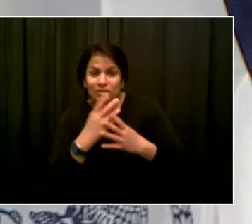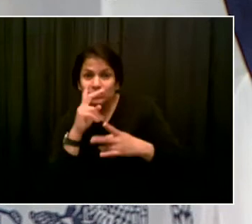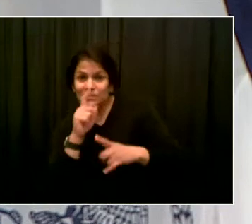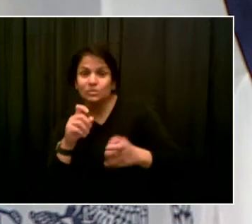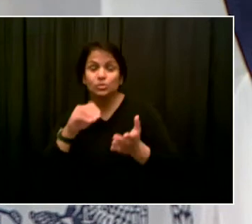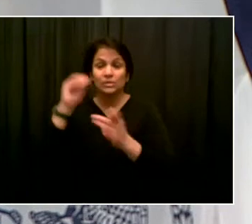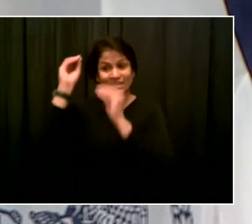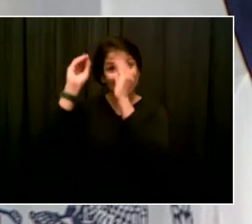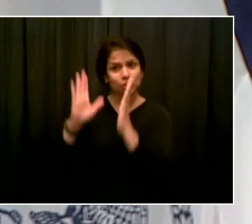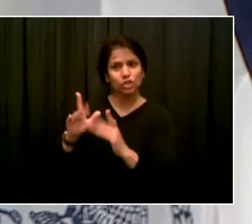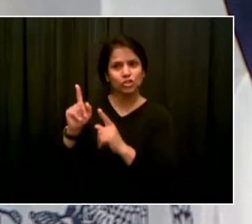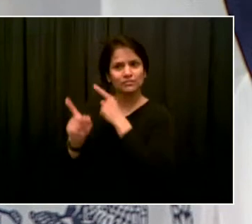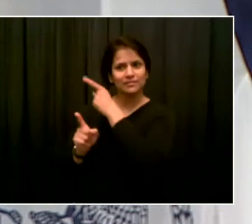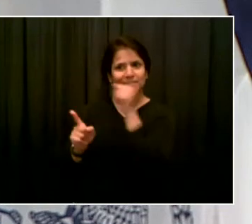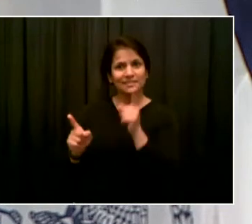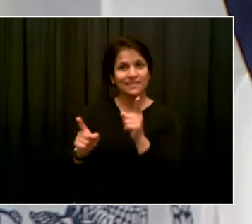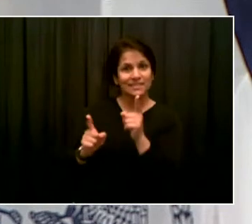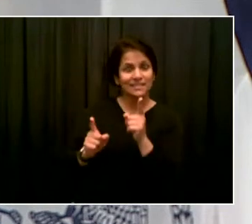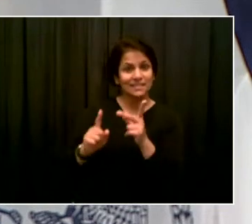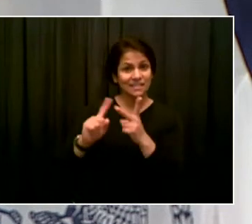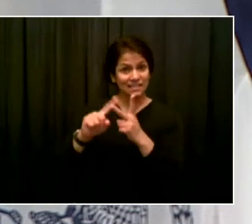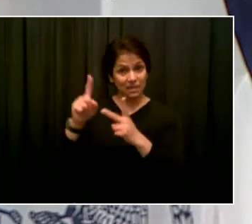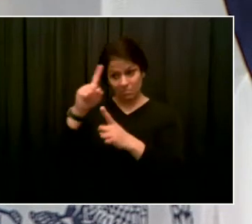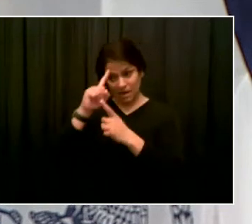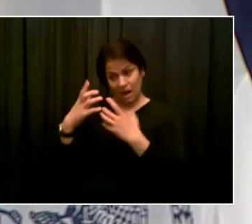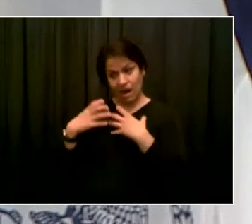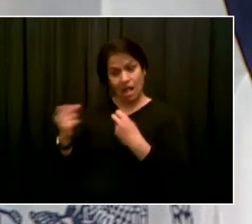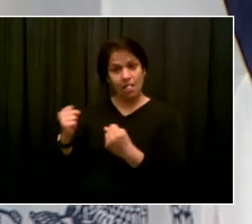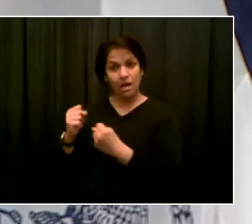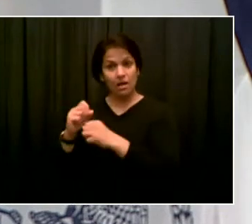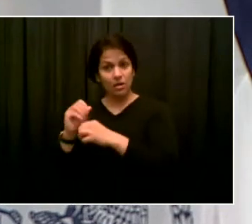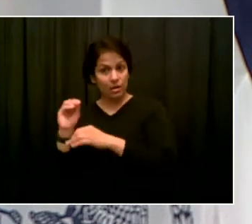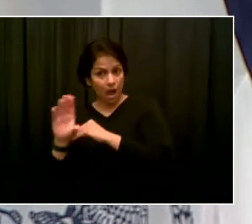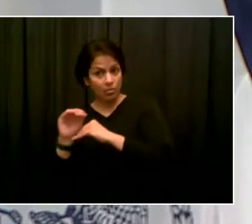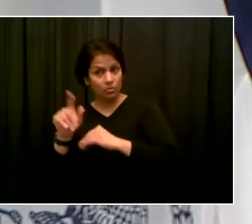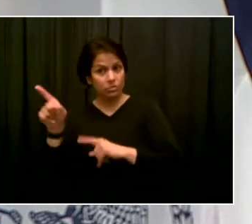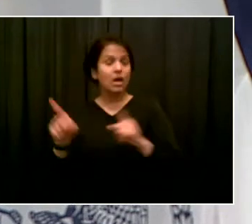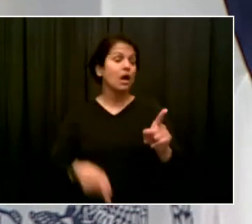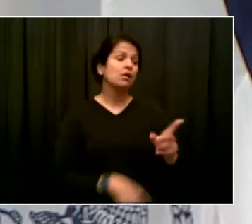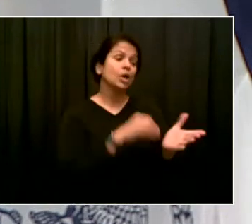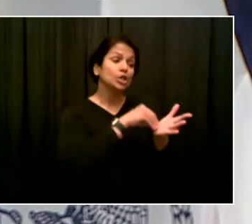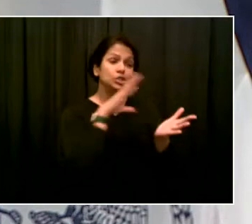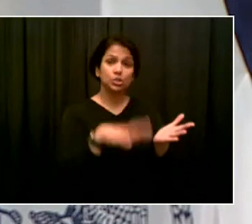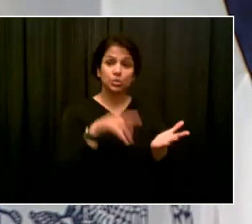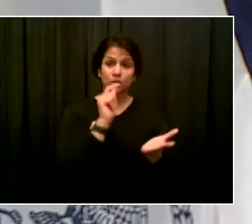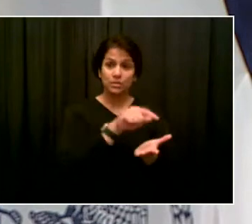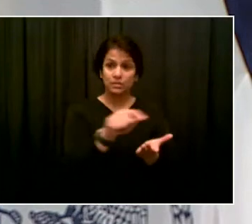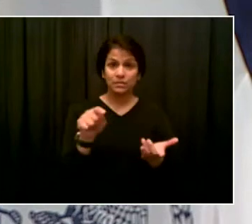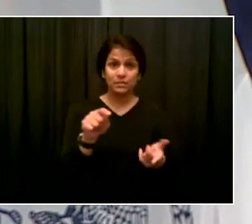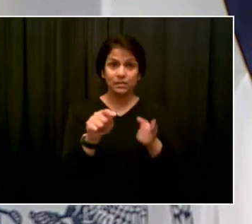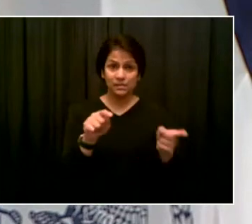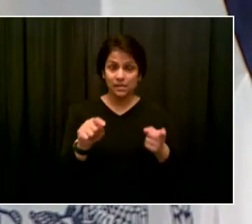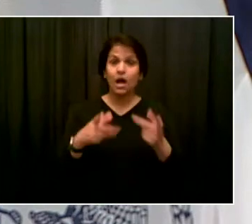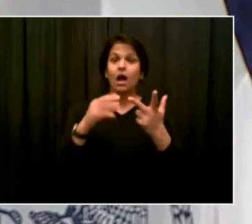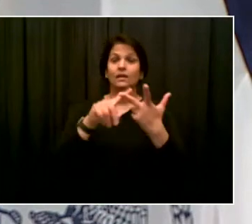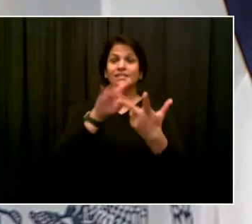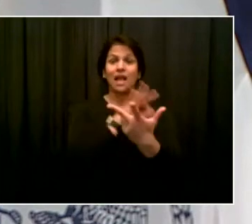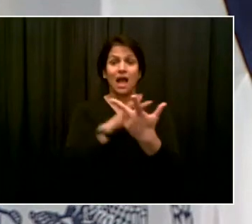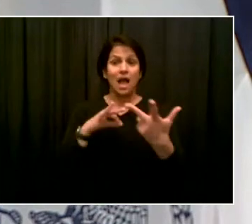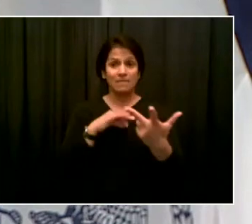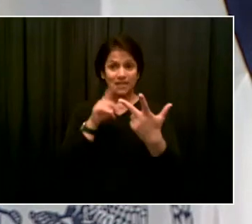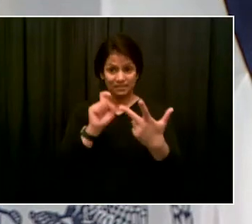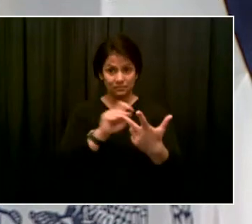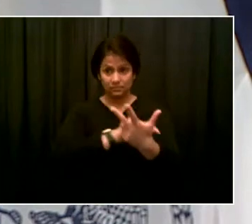Abu, I'll give you the simplest way of thinking about it, and we'll talk more about the details